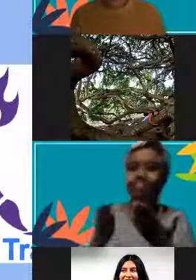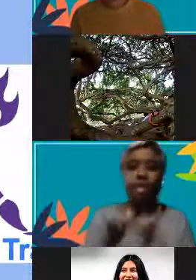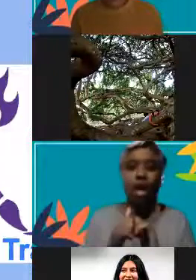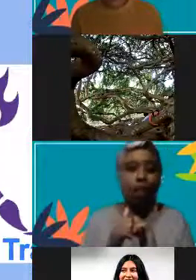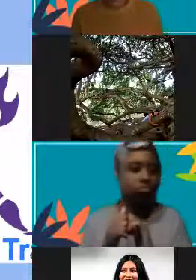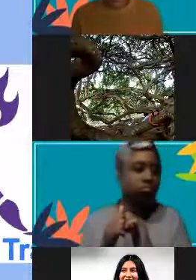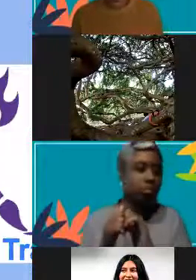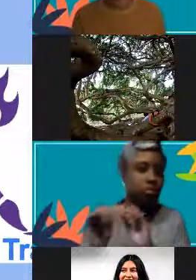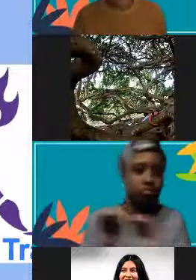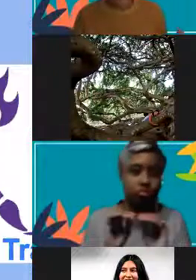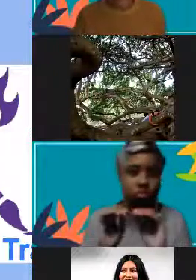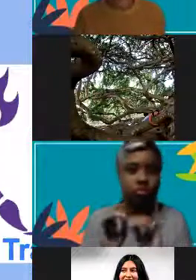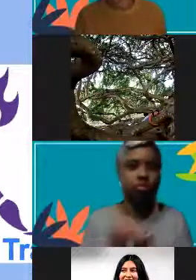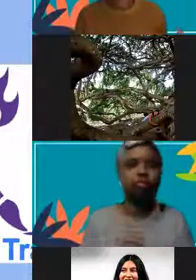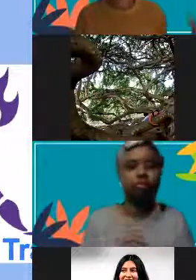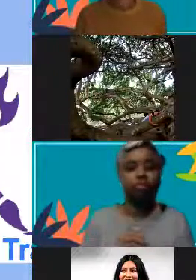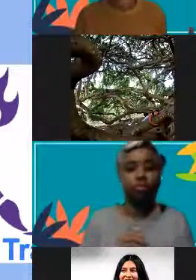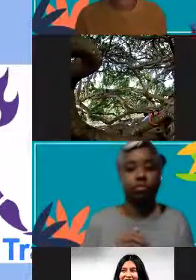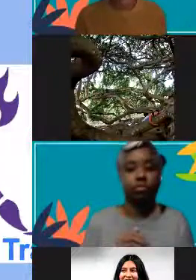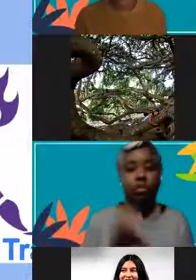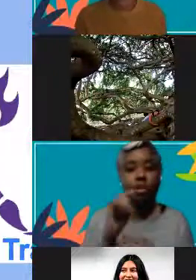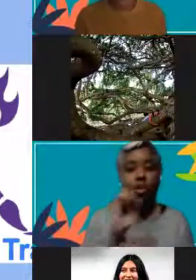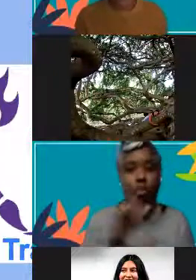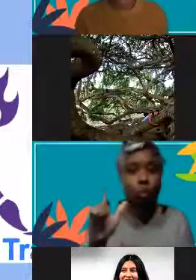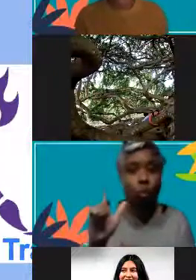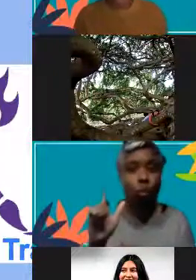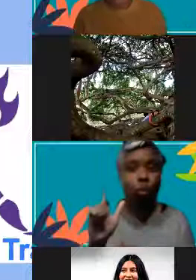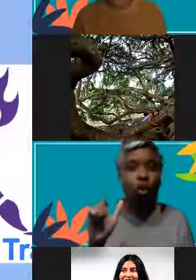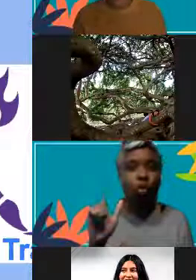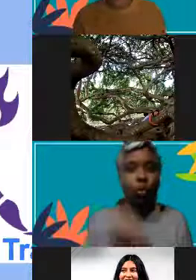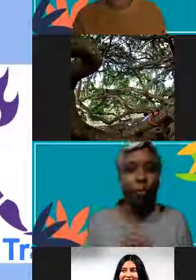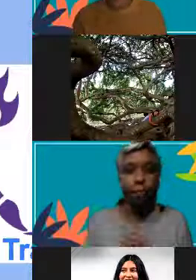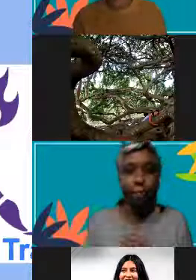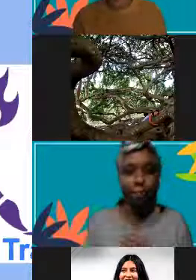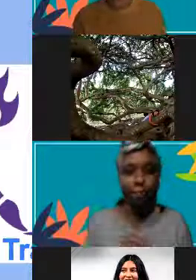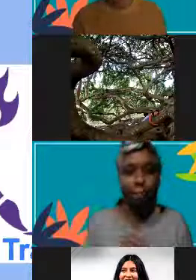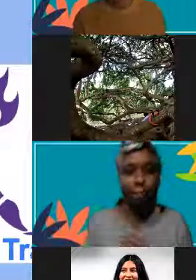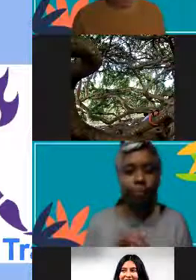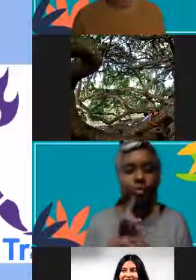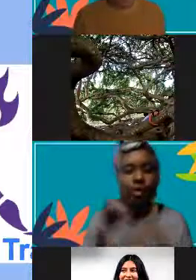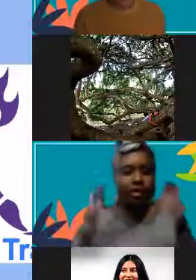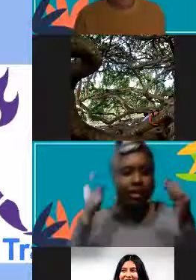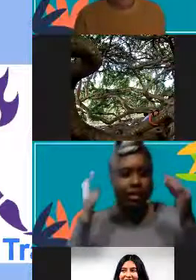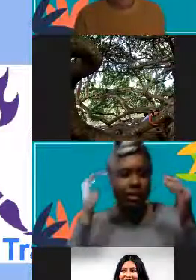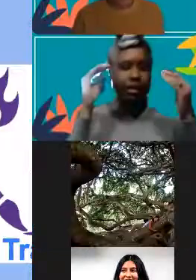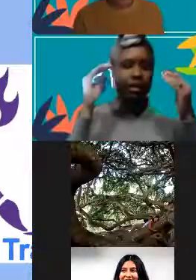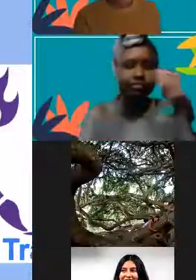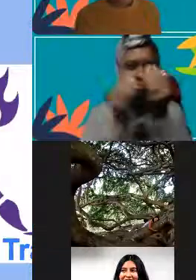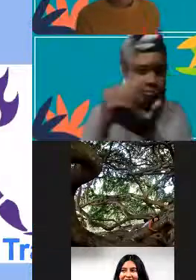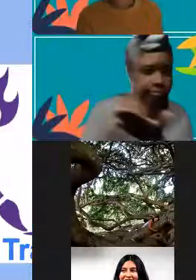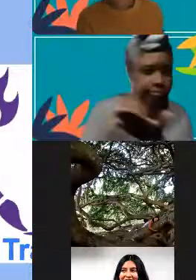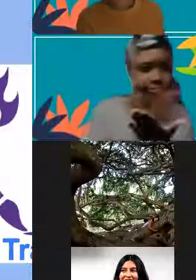so this is a tool. The People's Orientation is intended to be a tool for really thinking through the ways in